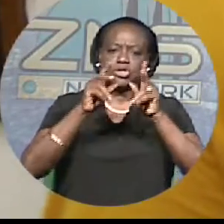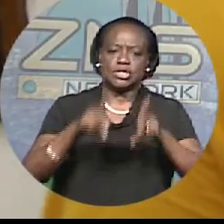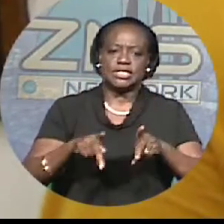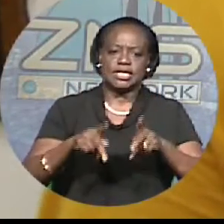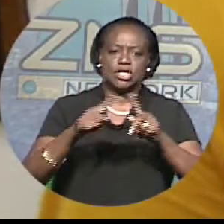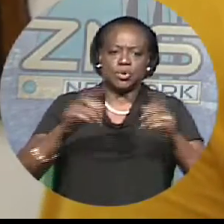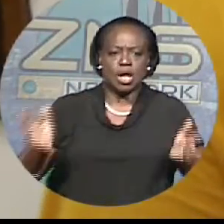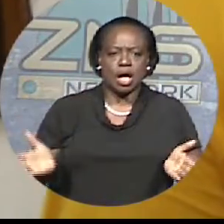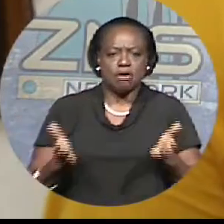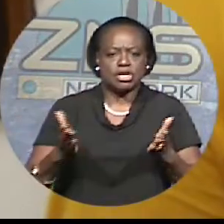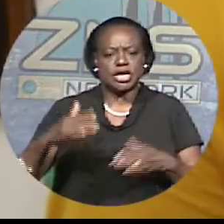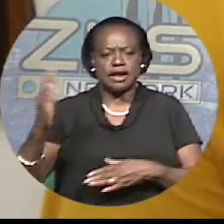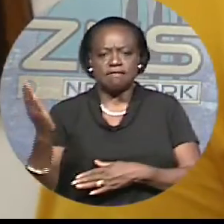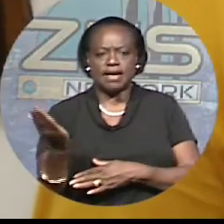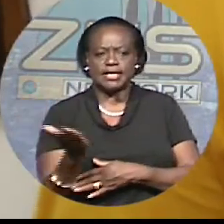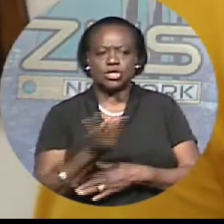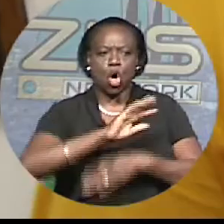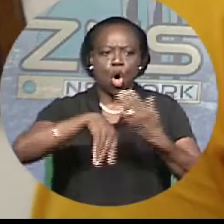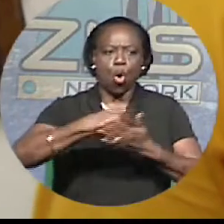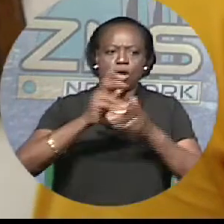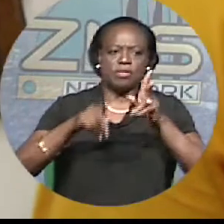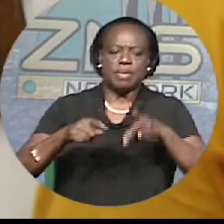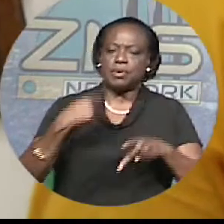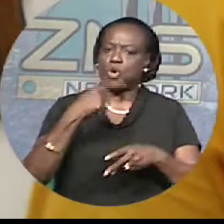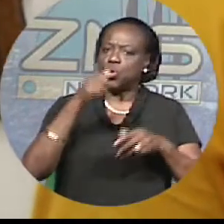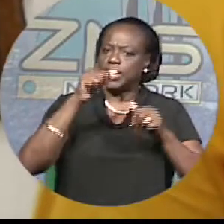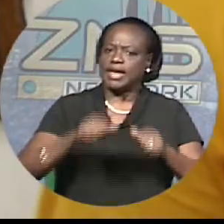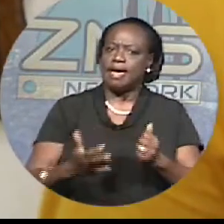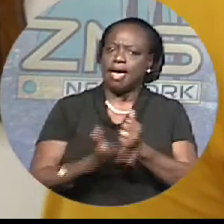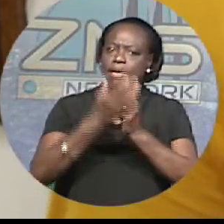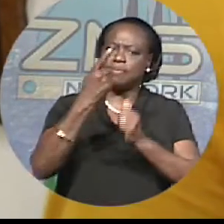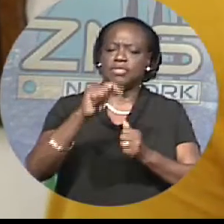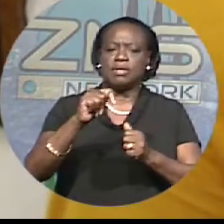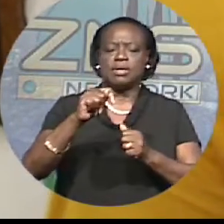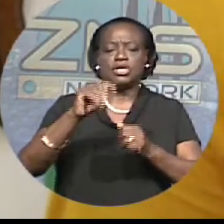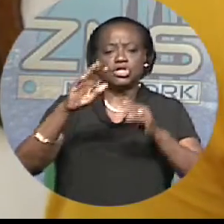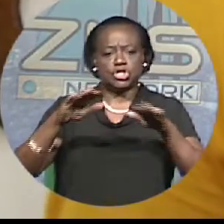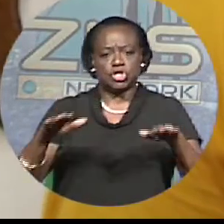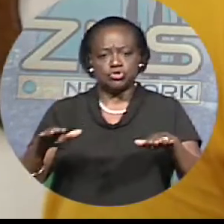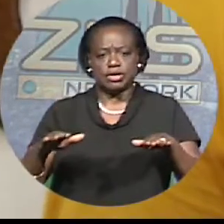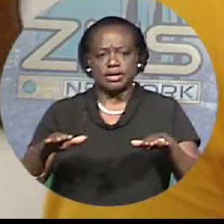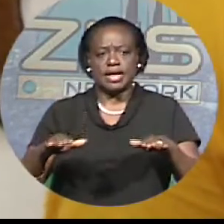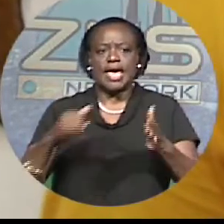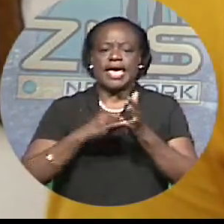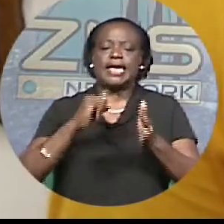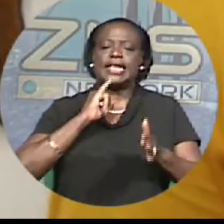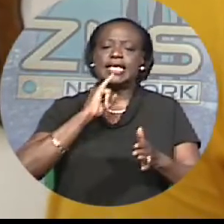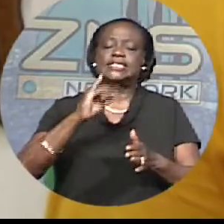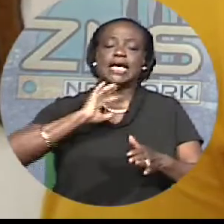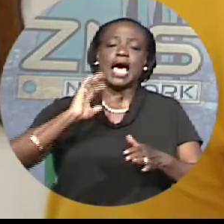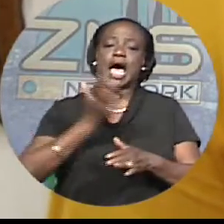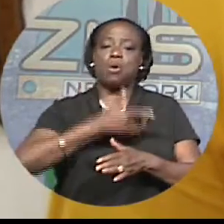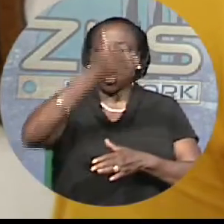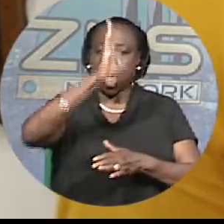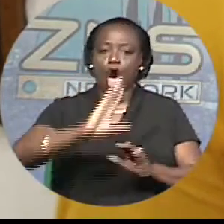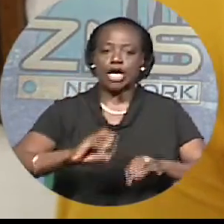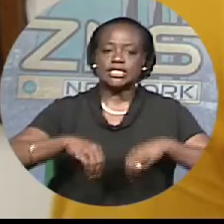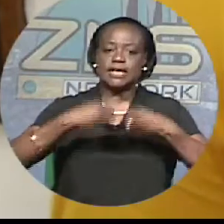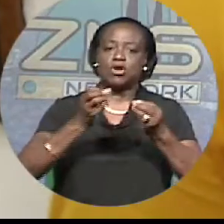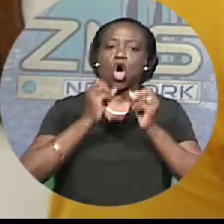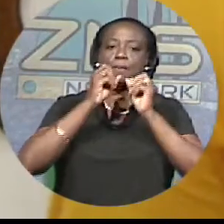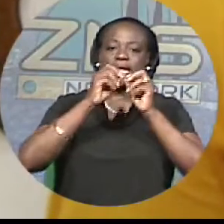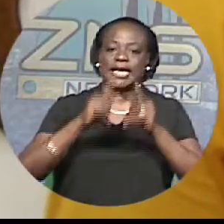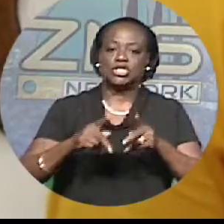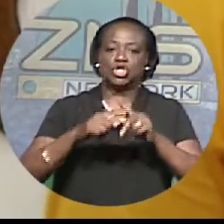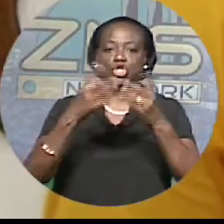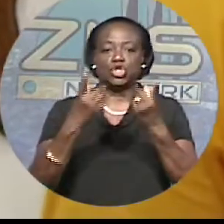those who can give back and help the less fortunate. I think it's our God-given obligation that we should do